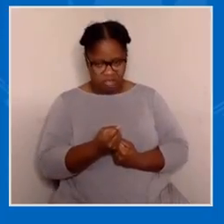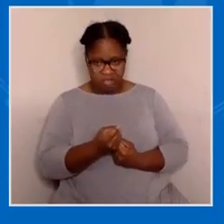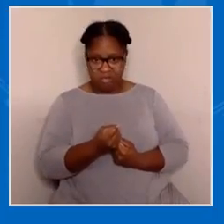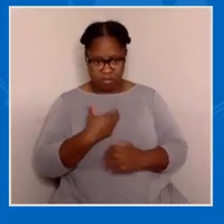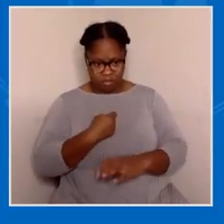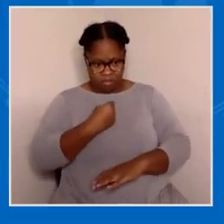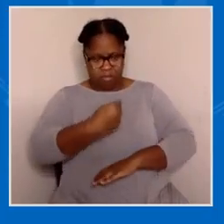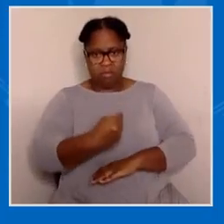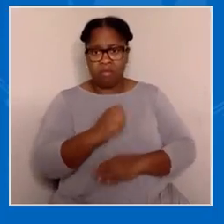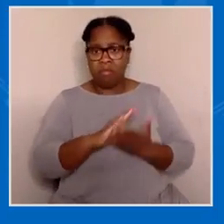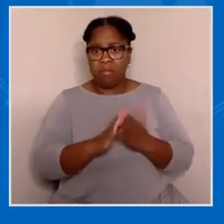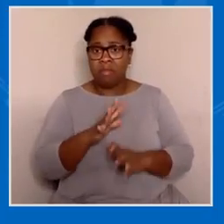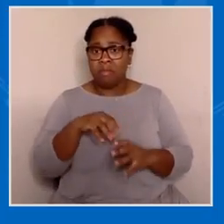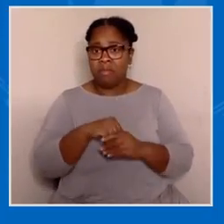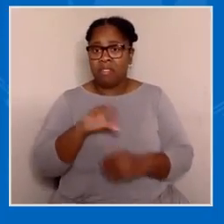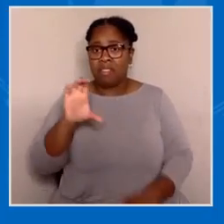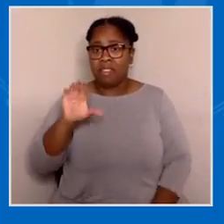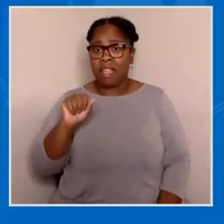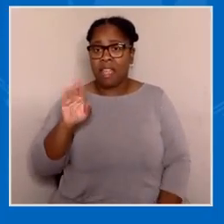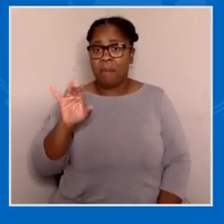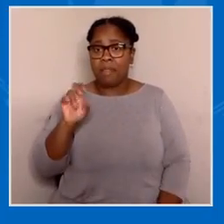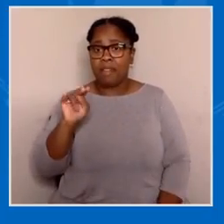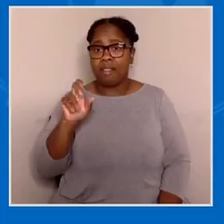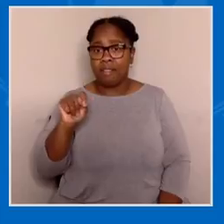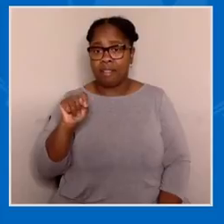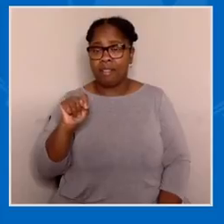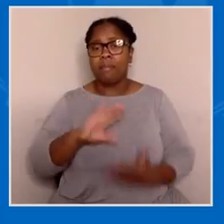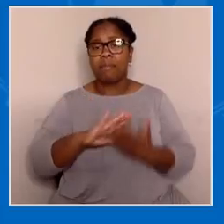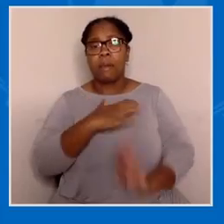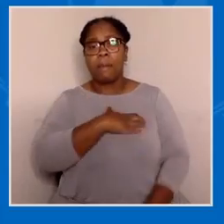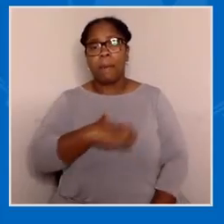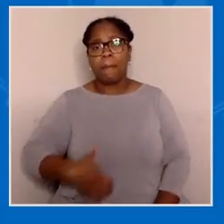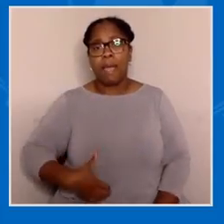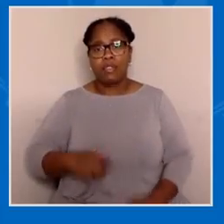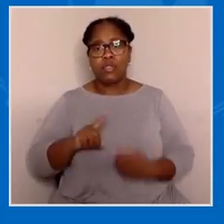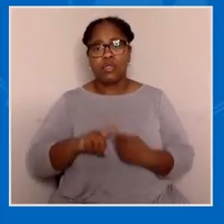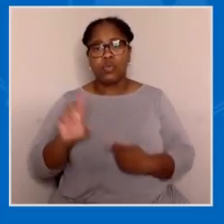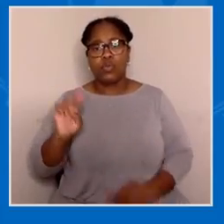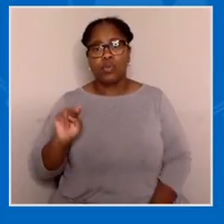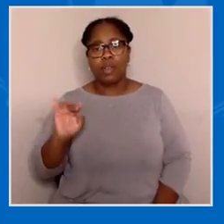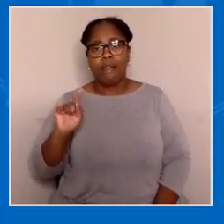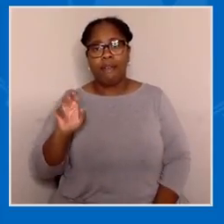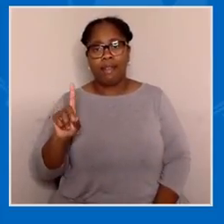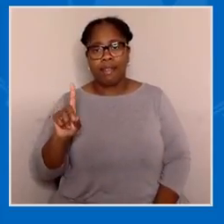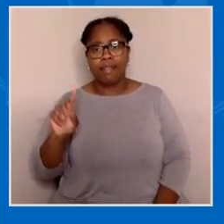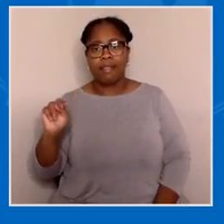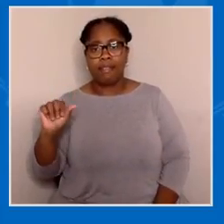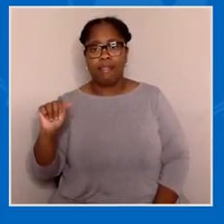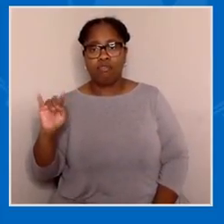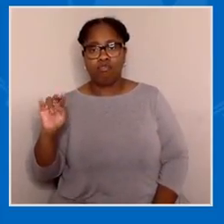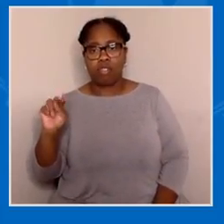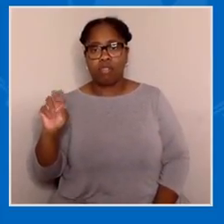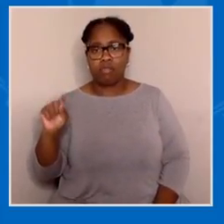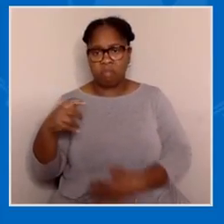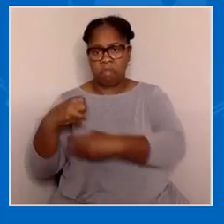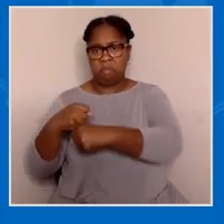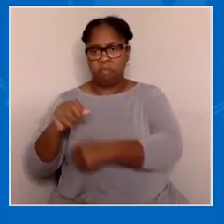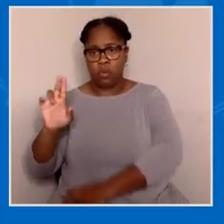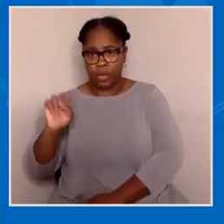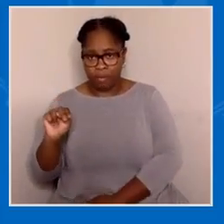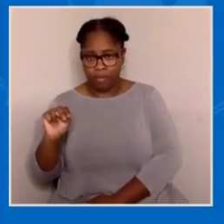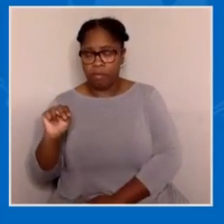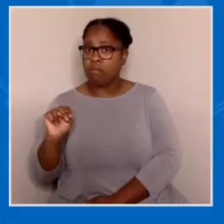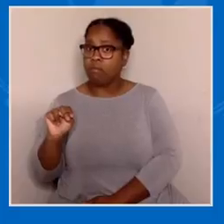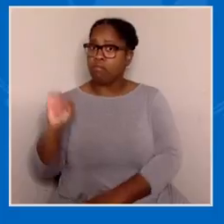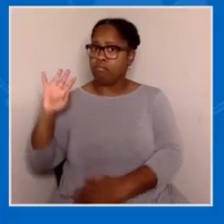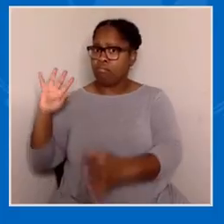cabinet as ambassador to the United Nations. In the years that I've worked in government, I'm